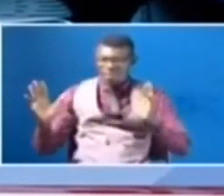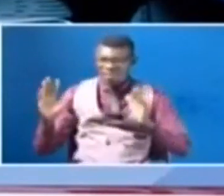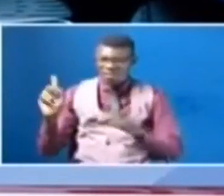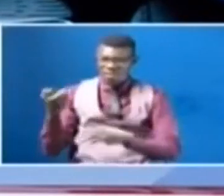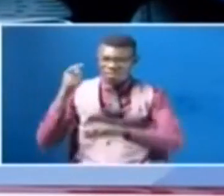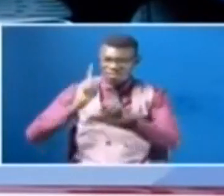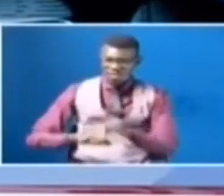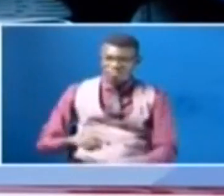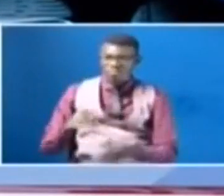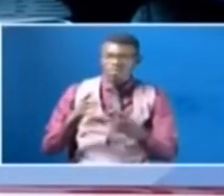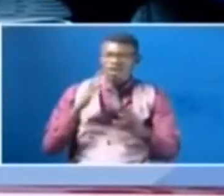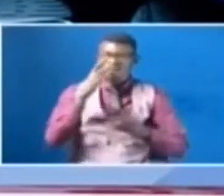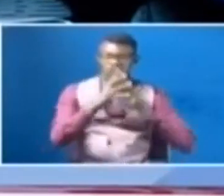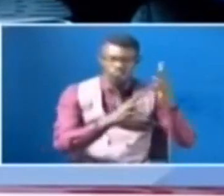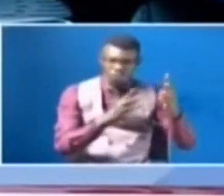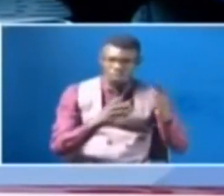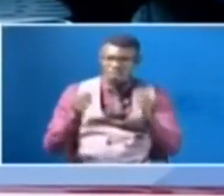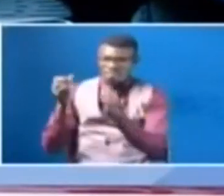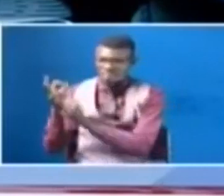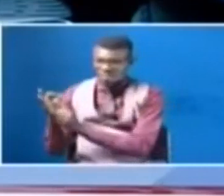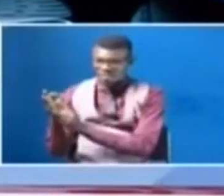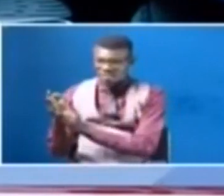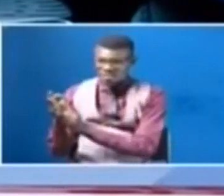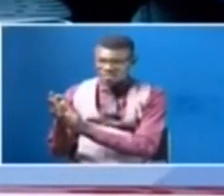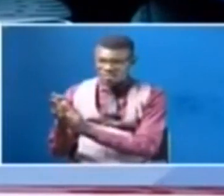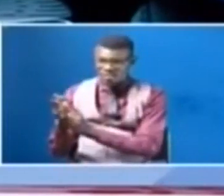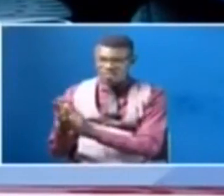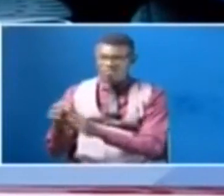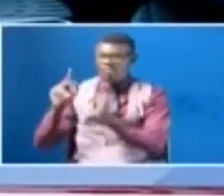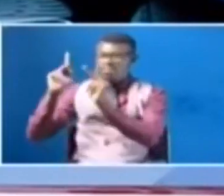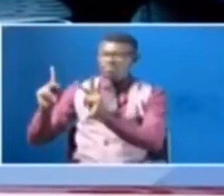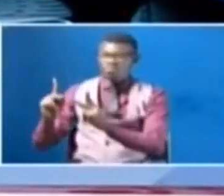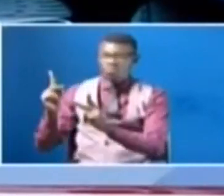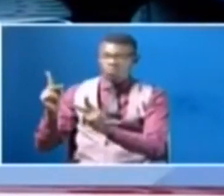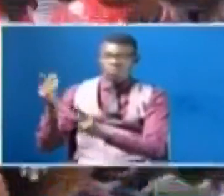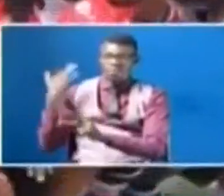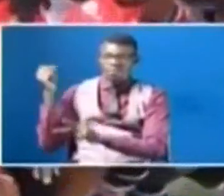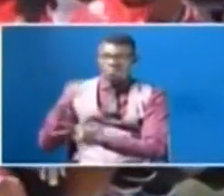they went down 44-13 to their East African neighbours in Kisumu last month.